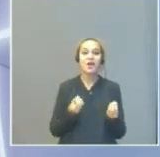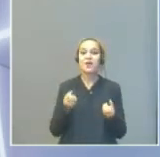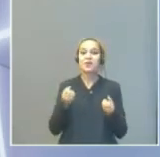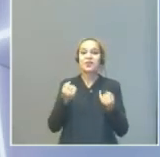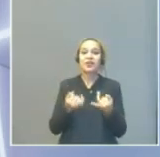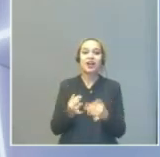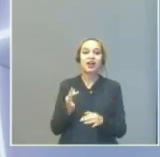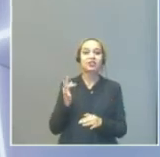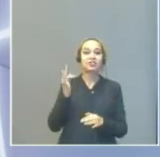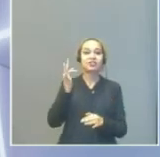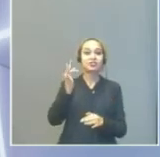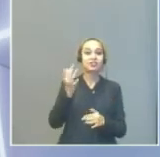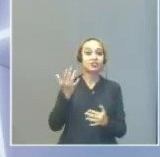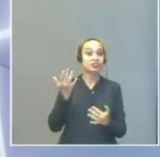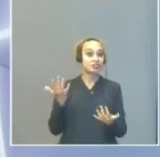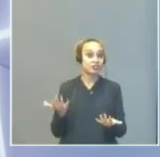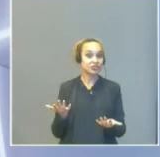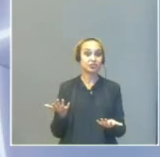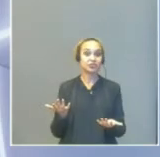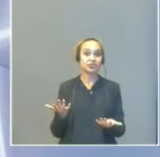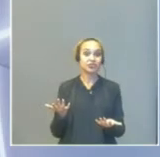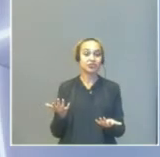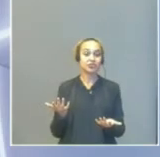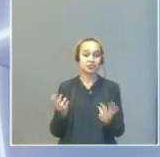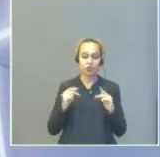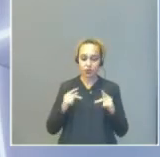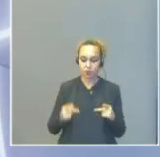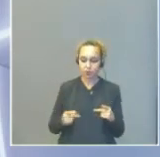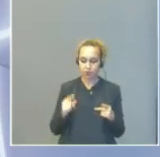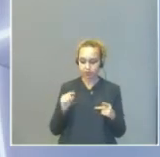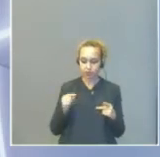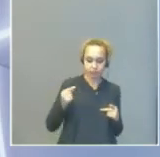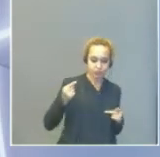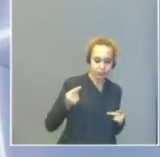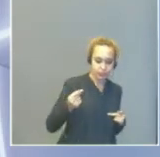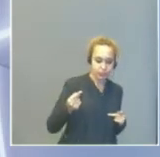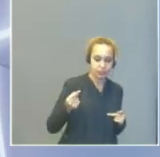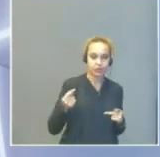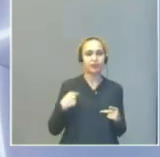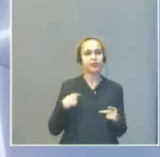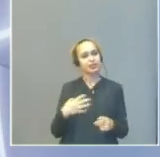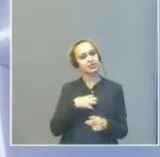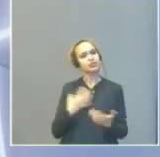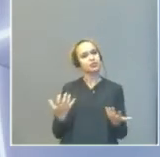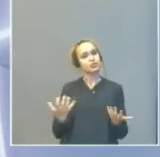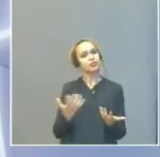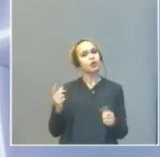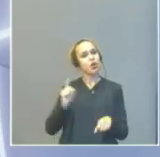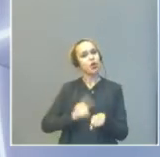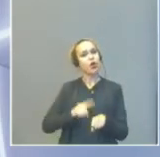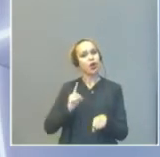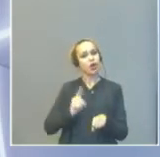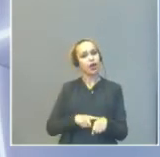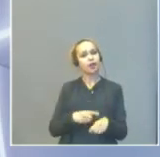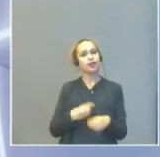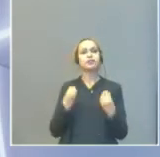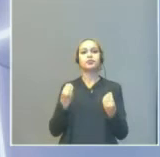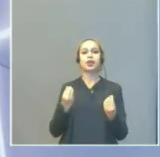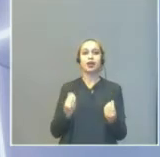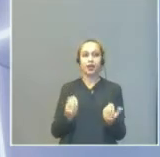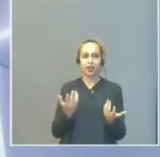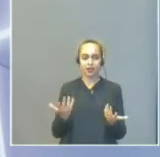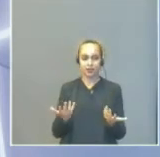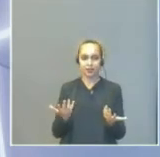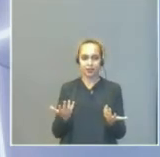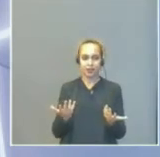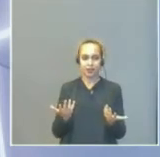futures? I feel there are. I feel that this is a time for decolonial temporalities.